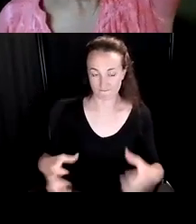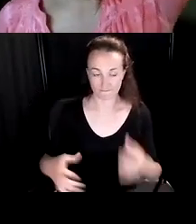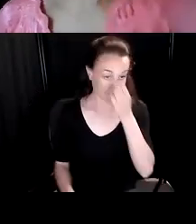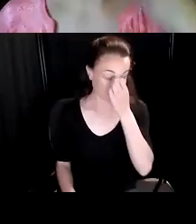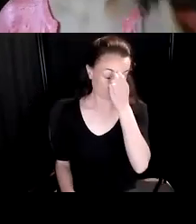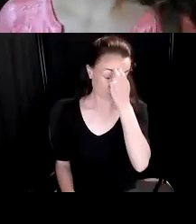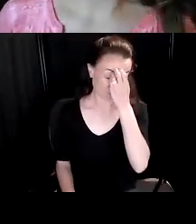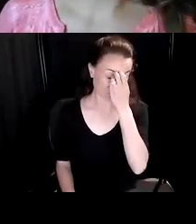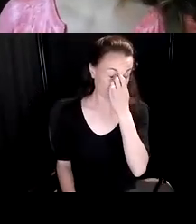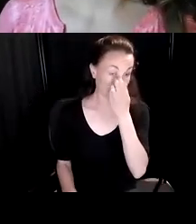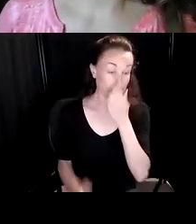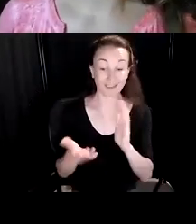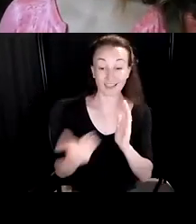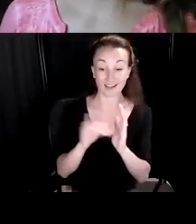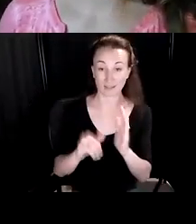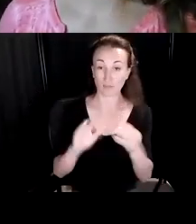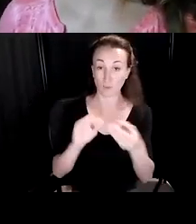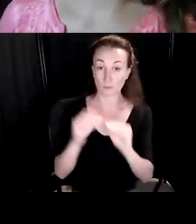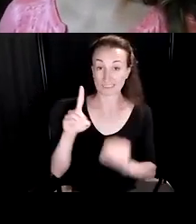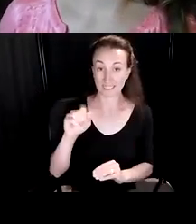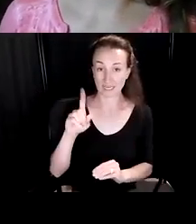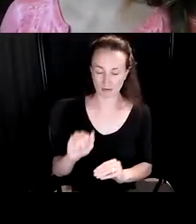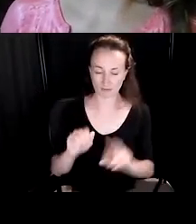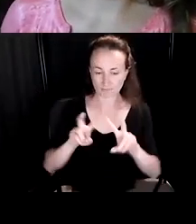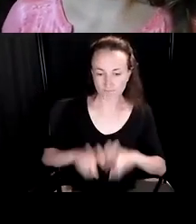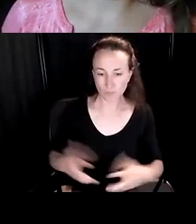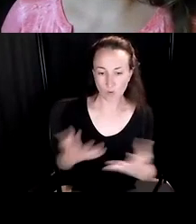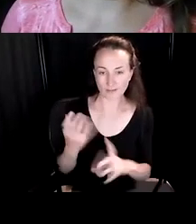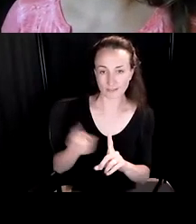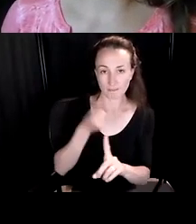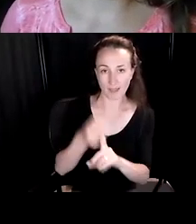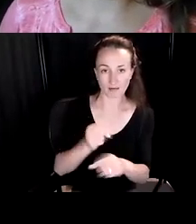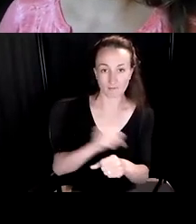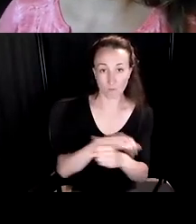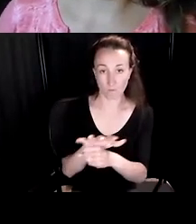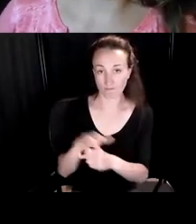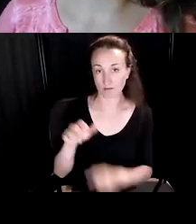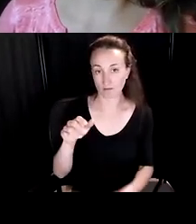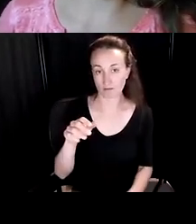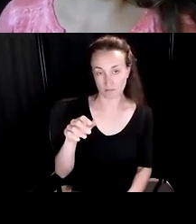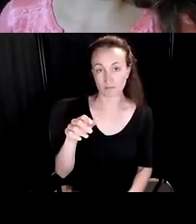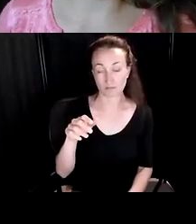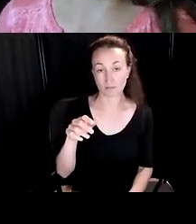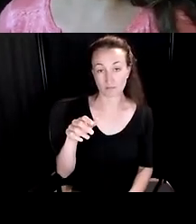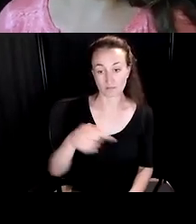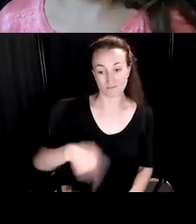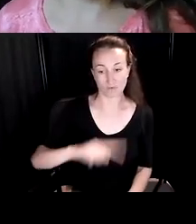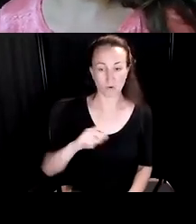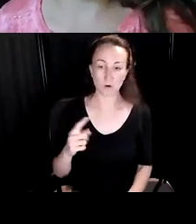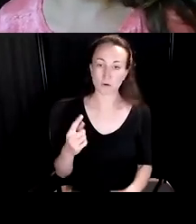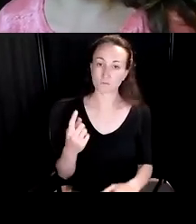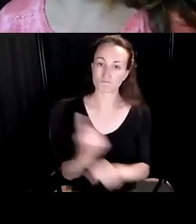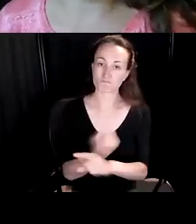again, the data really looks at the impact of COVID-19 pandemic on normative, what we would